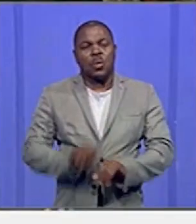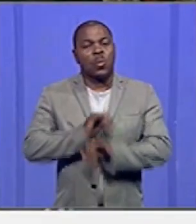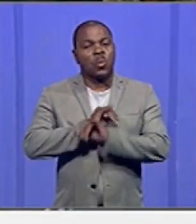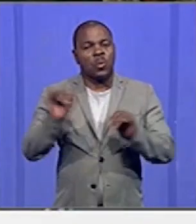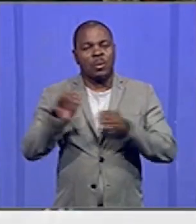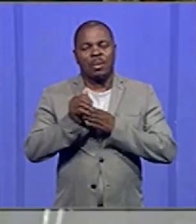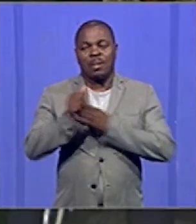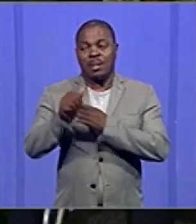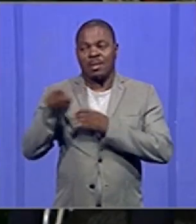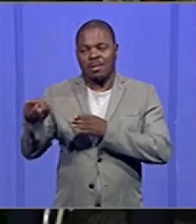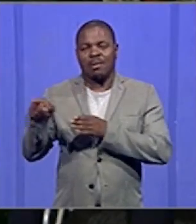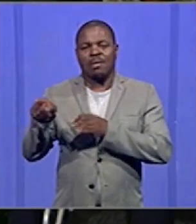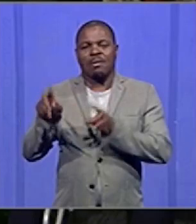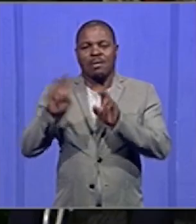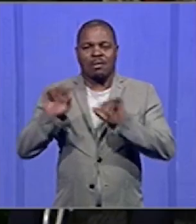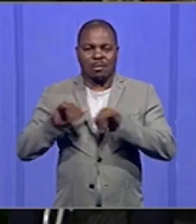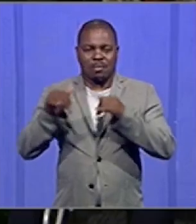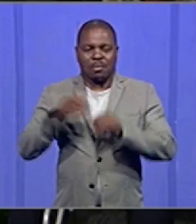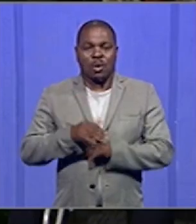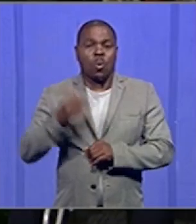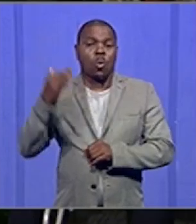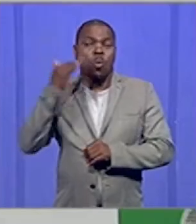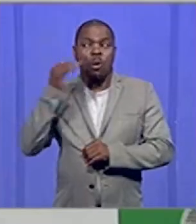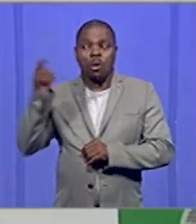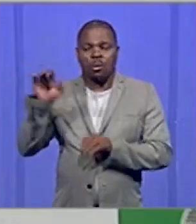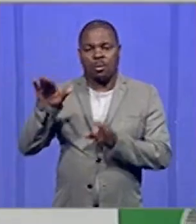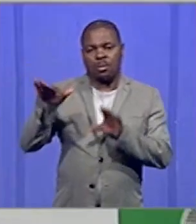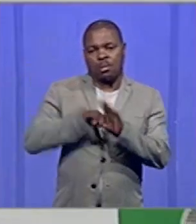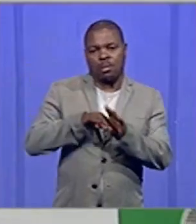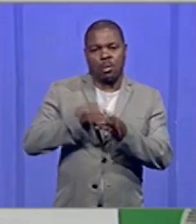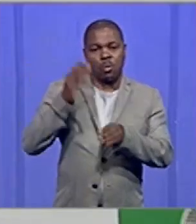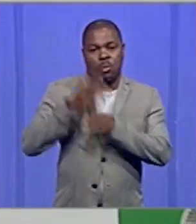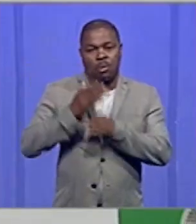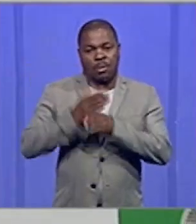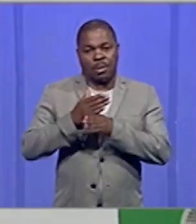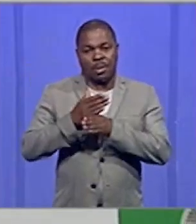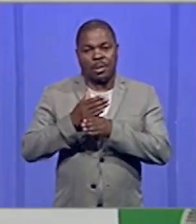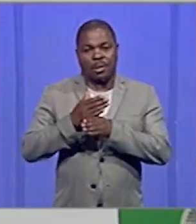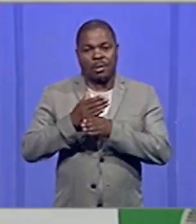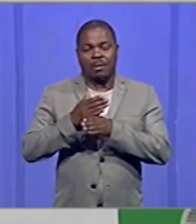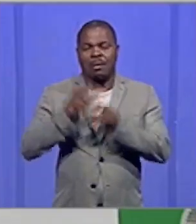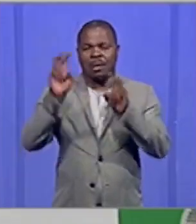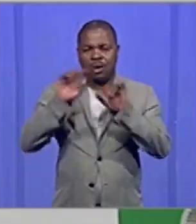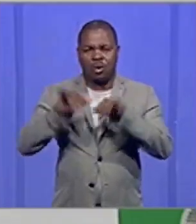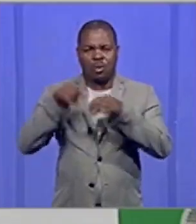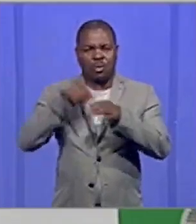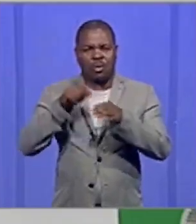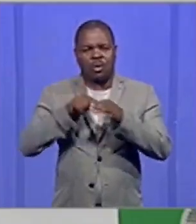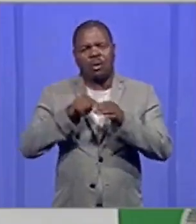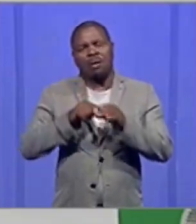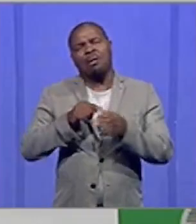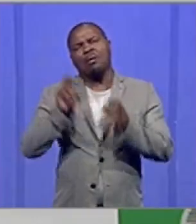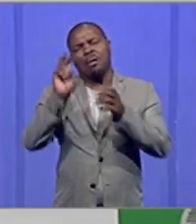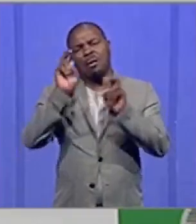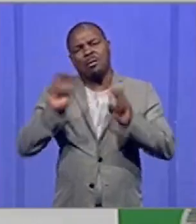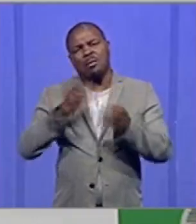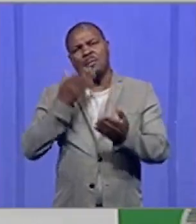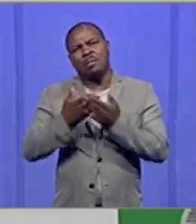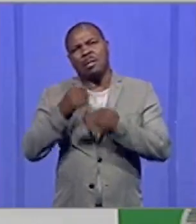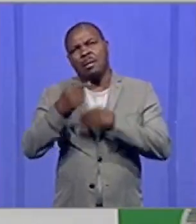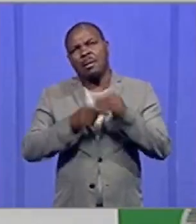leading Eskom. I think when he came into office, practically, Eskom had an energy availability factor of